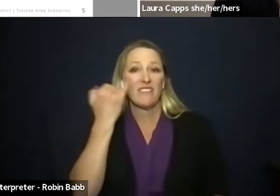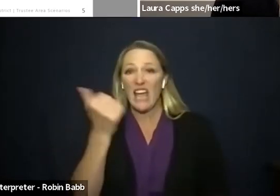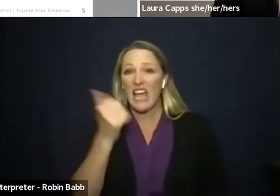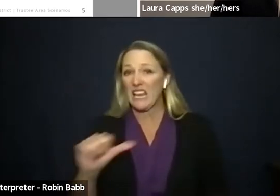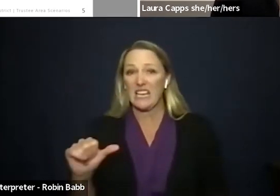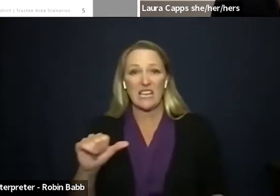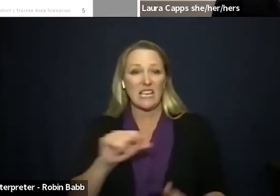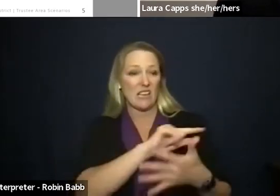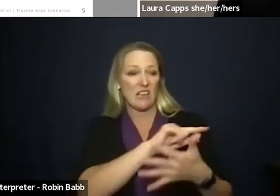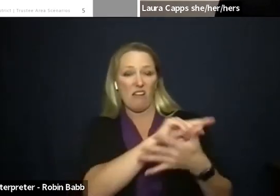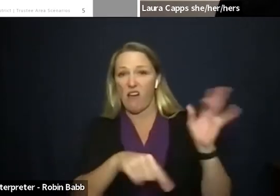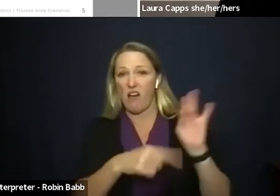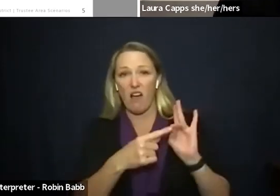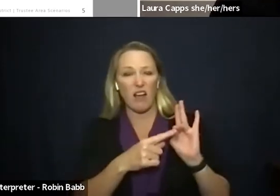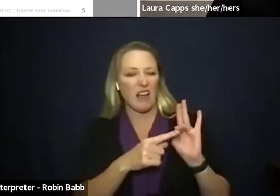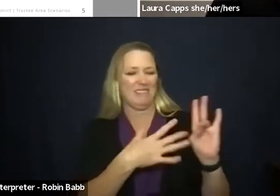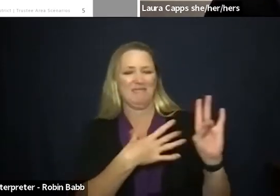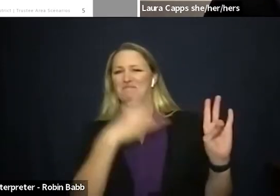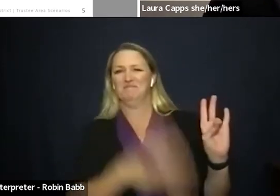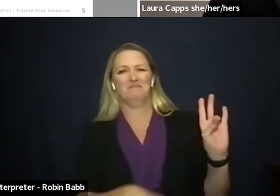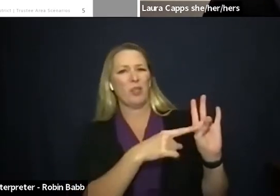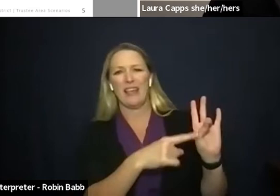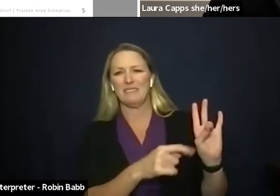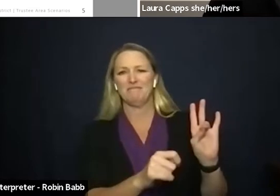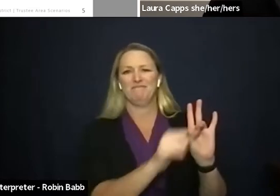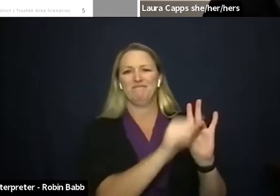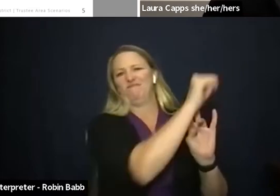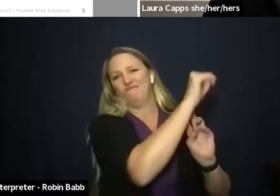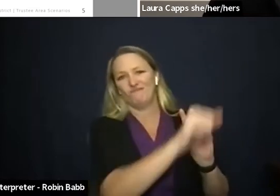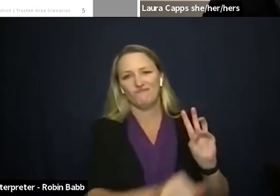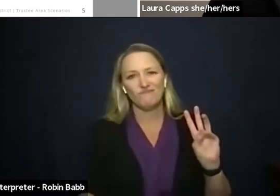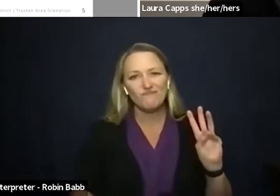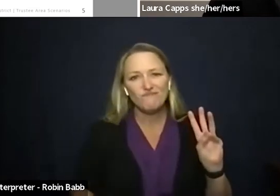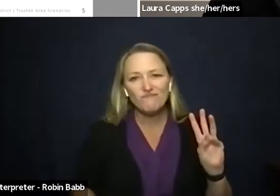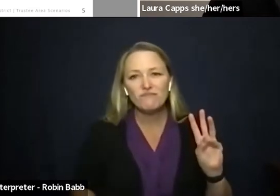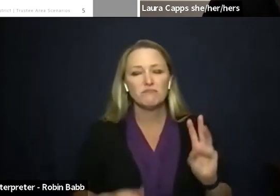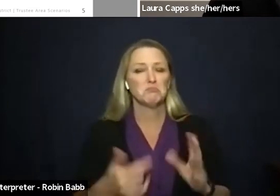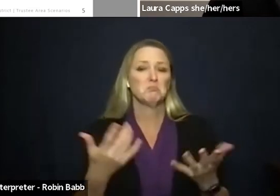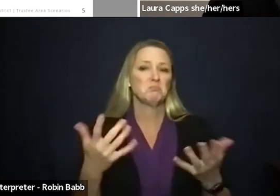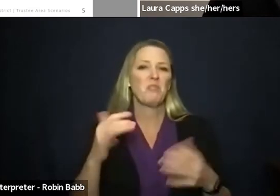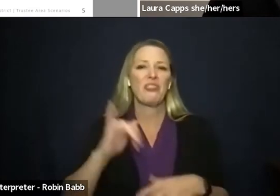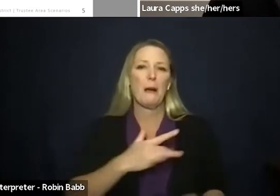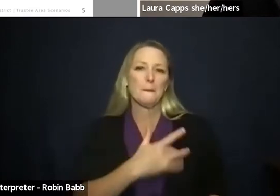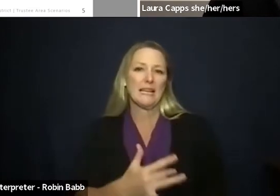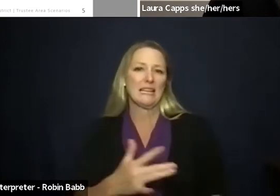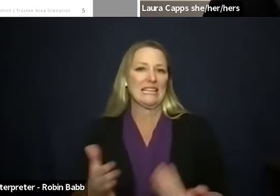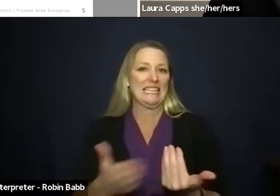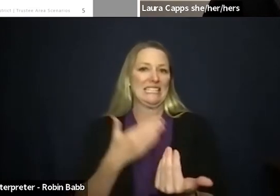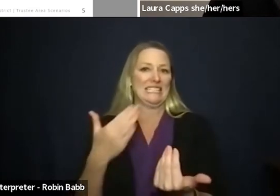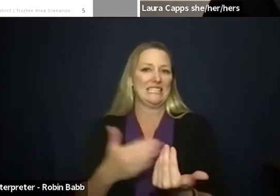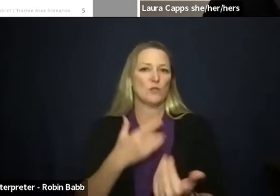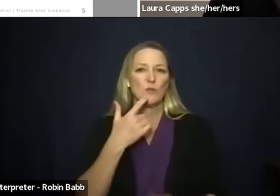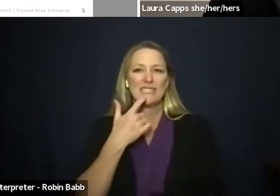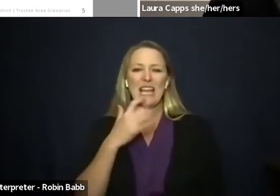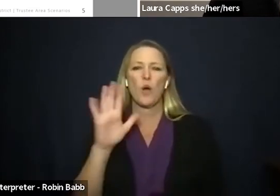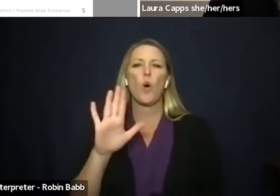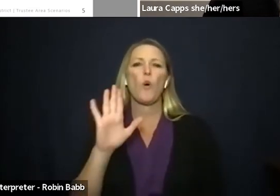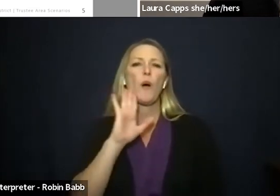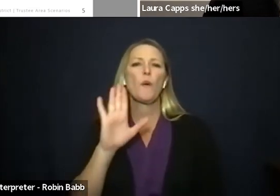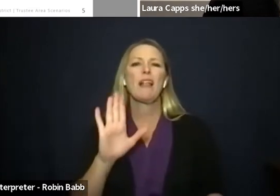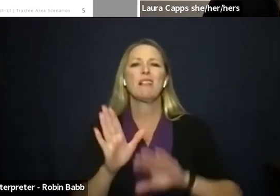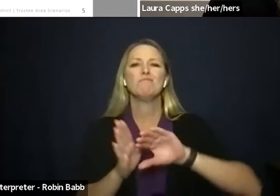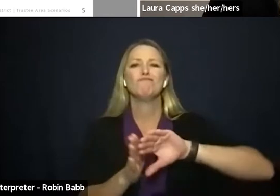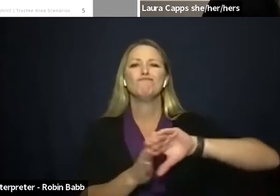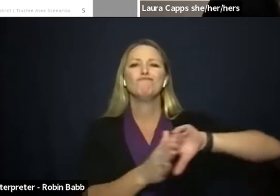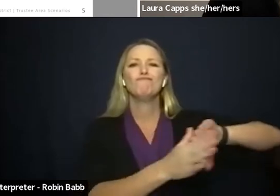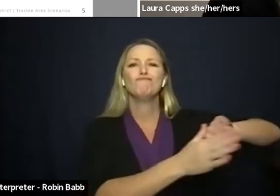like um so you wouldn't consider them in the final anyways those are usually easy ones to say we're going to put those aside and really